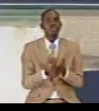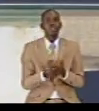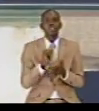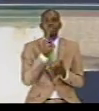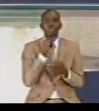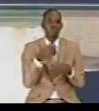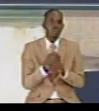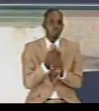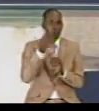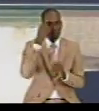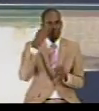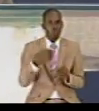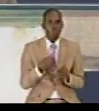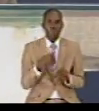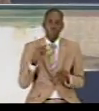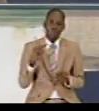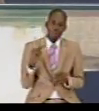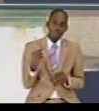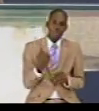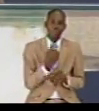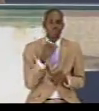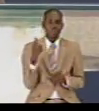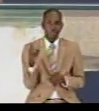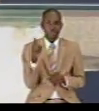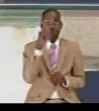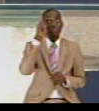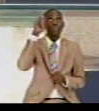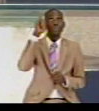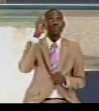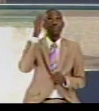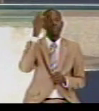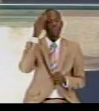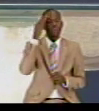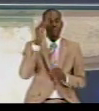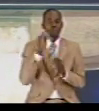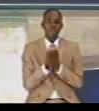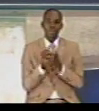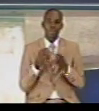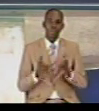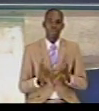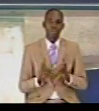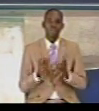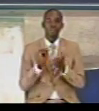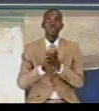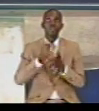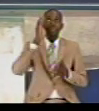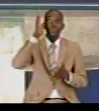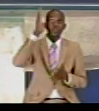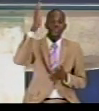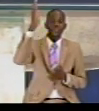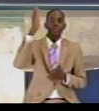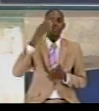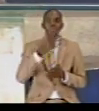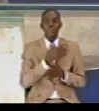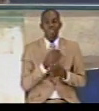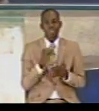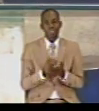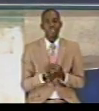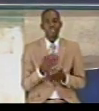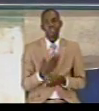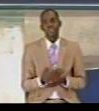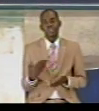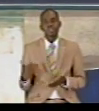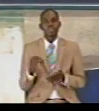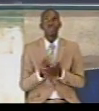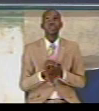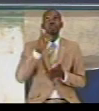me. Only you know that way, that destiny, and that thing you have